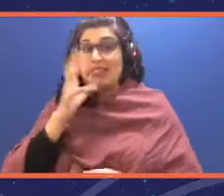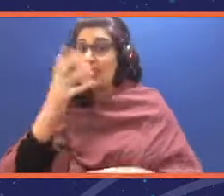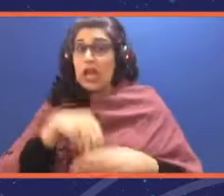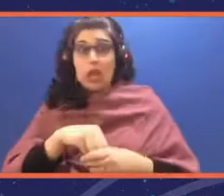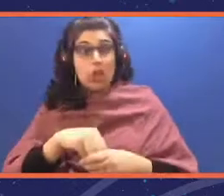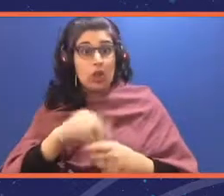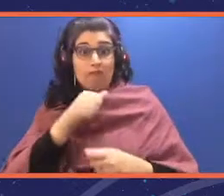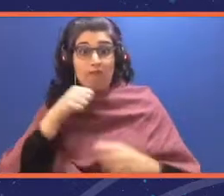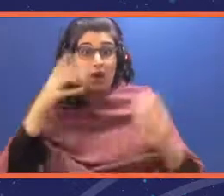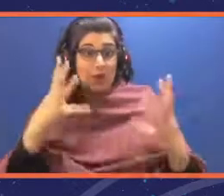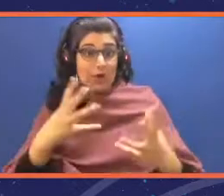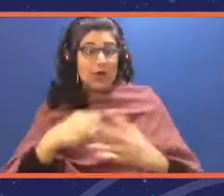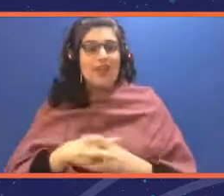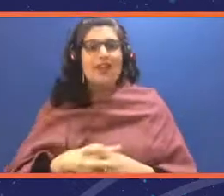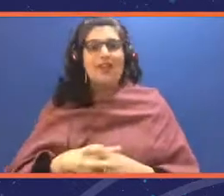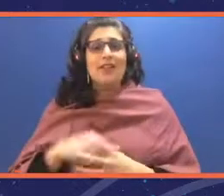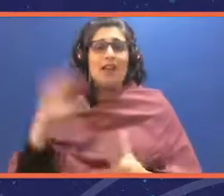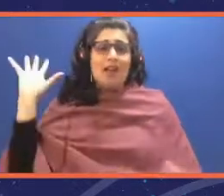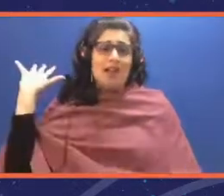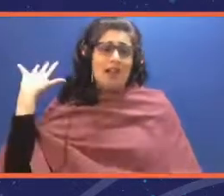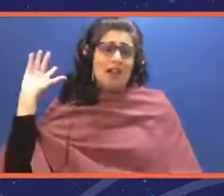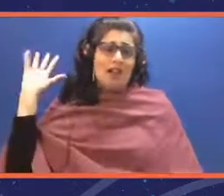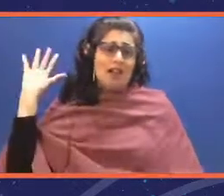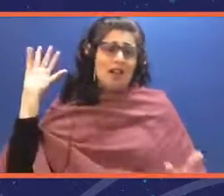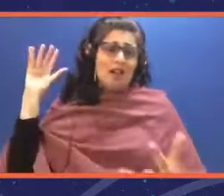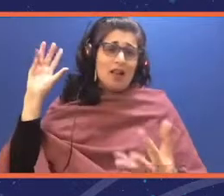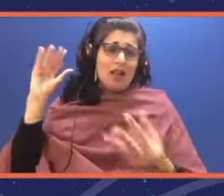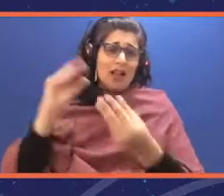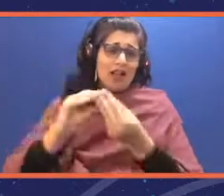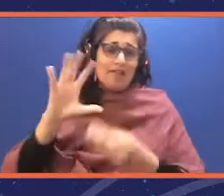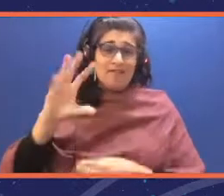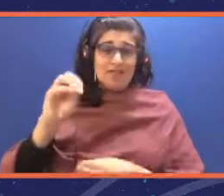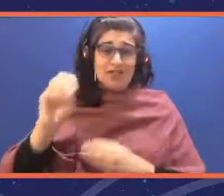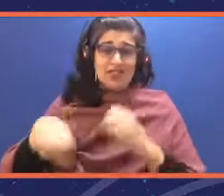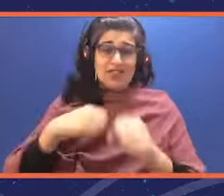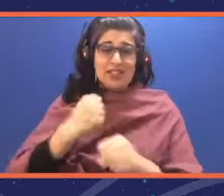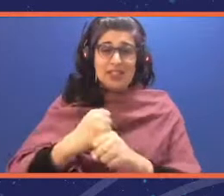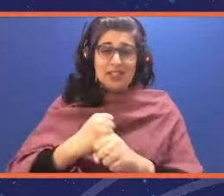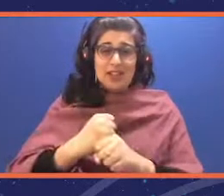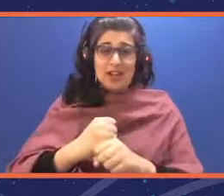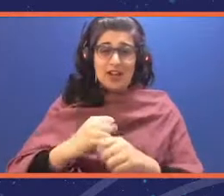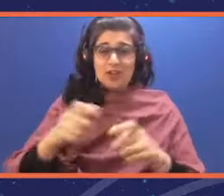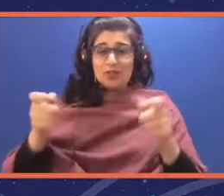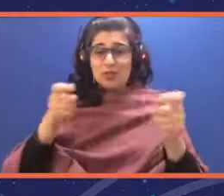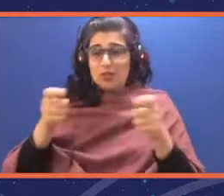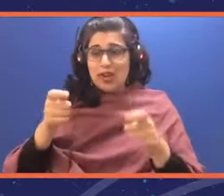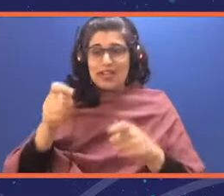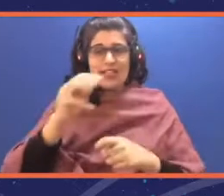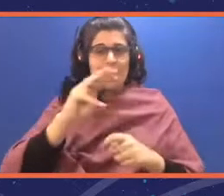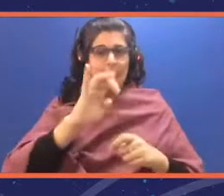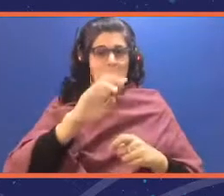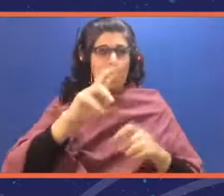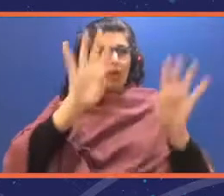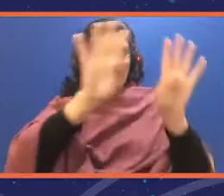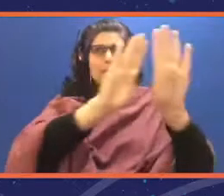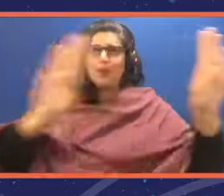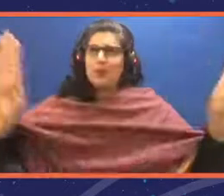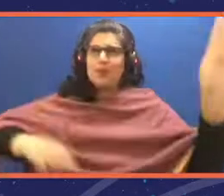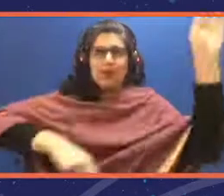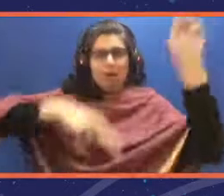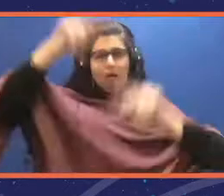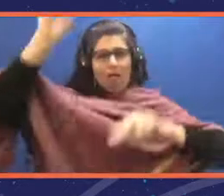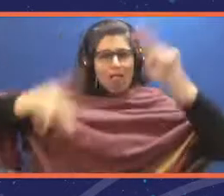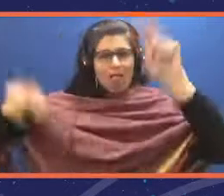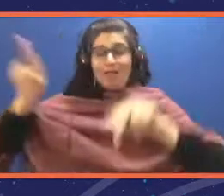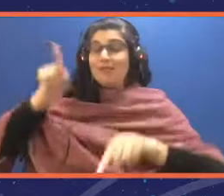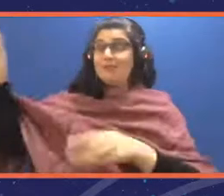brings 50 plus years experience directing community mural projects across New York City and beyond. She activates her talents with the singular objective of magnifying